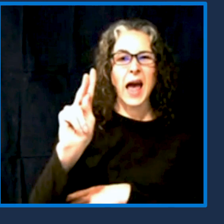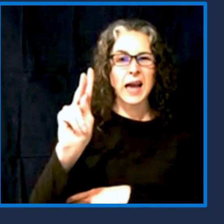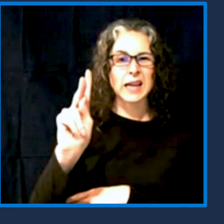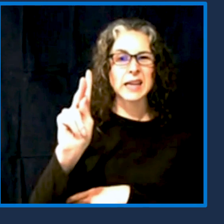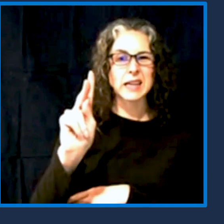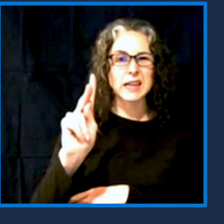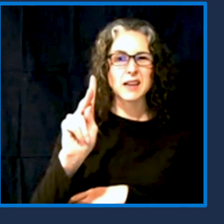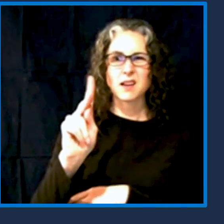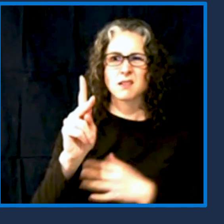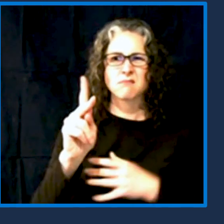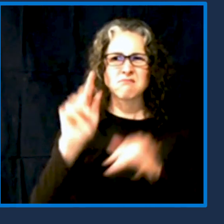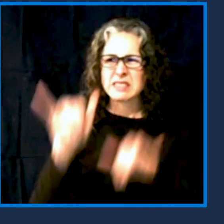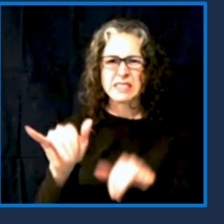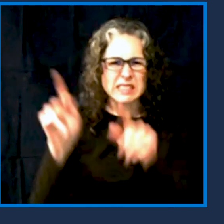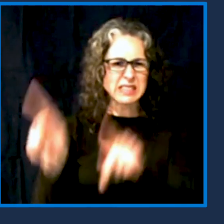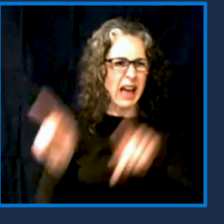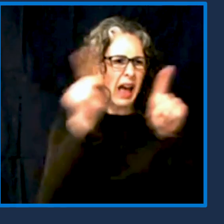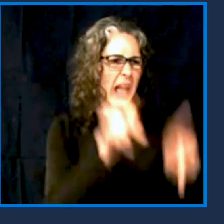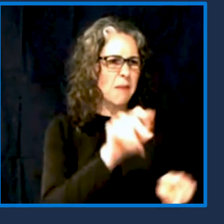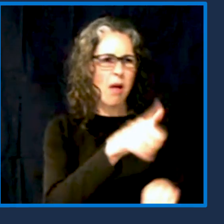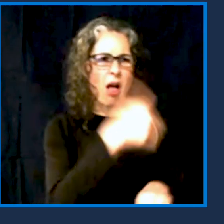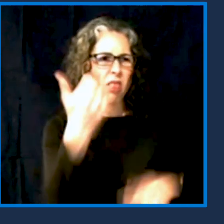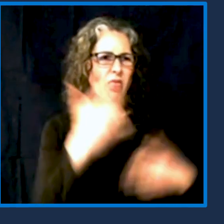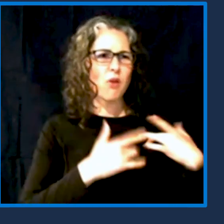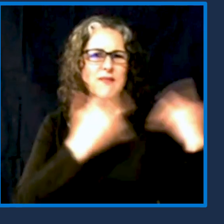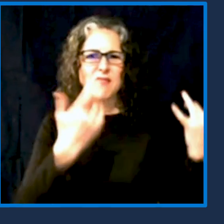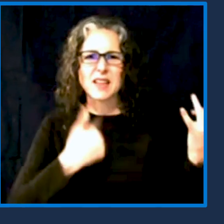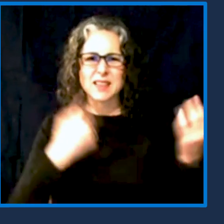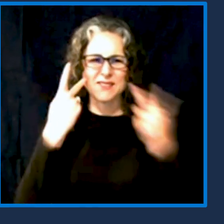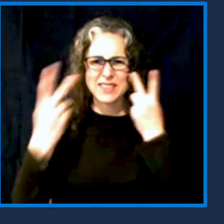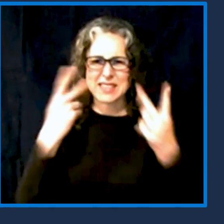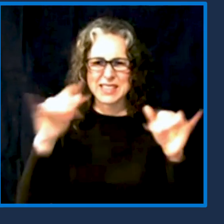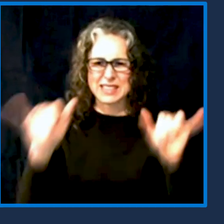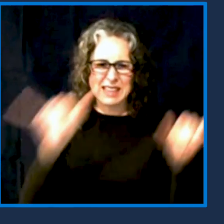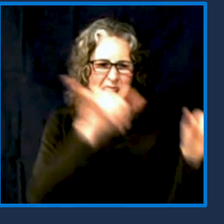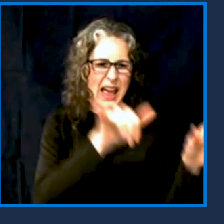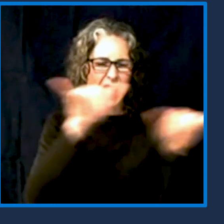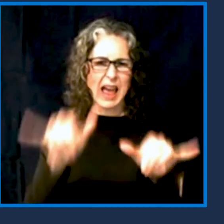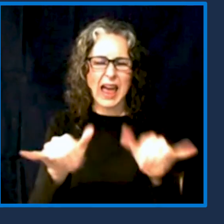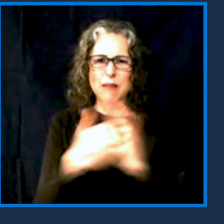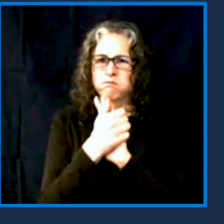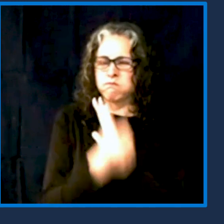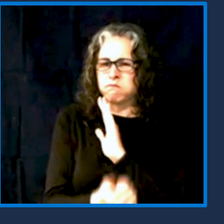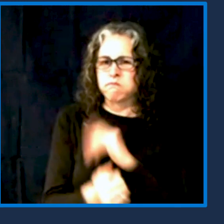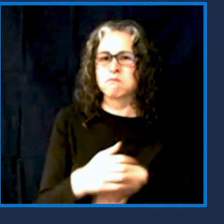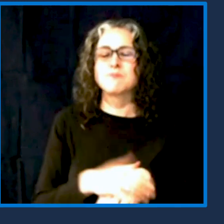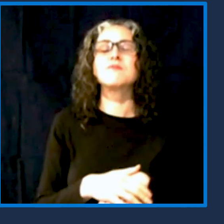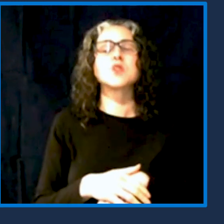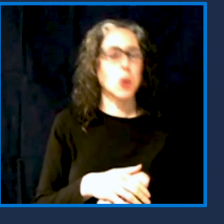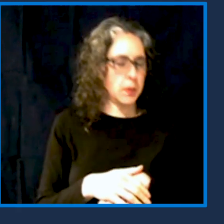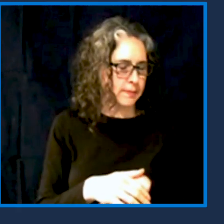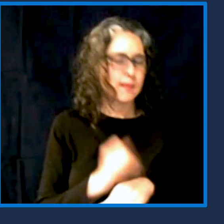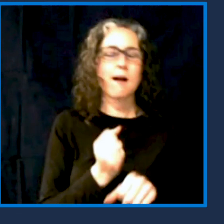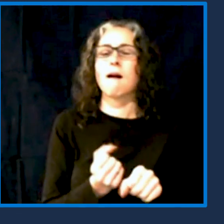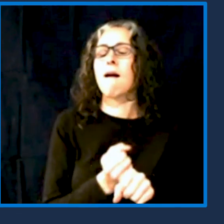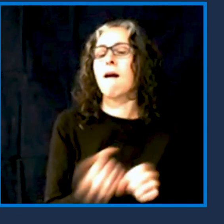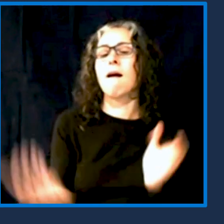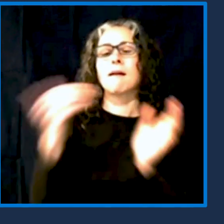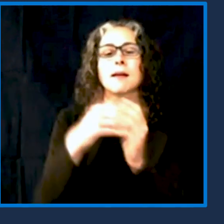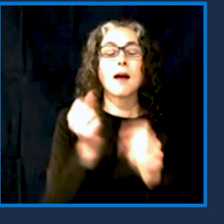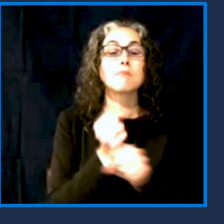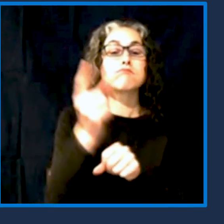other events. This year, we've renewed our efforts, like we do every year, working with this organization